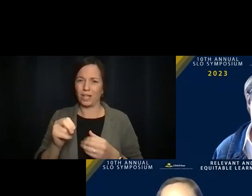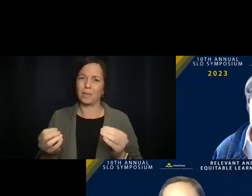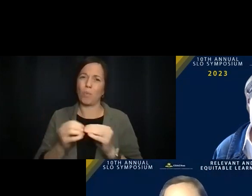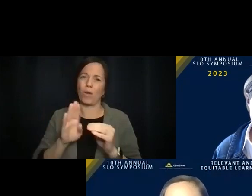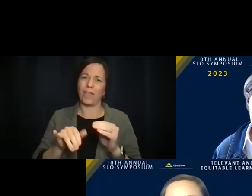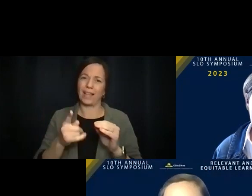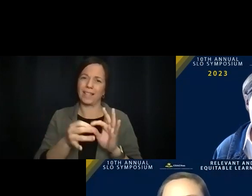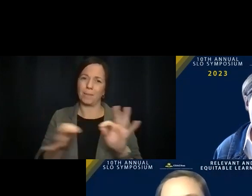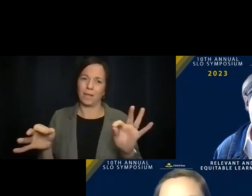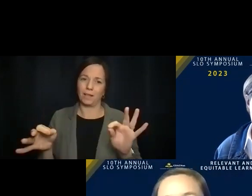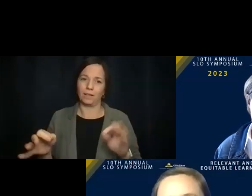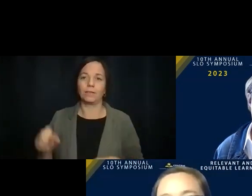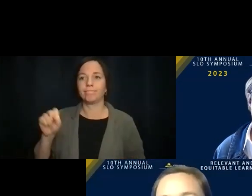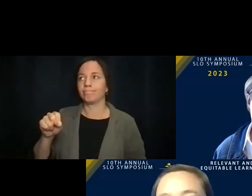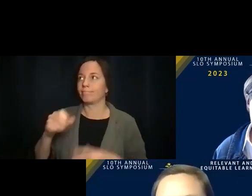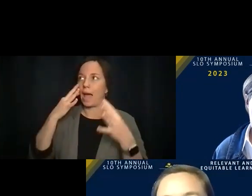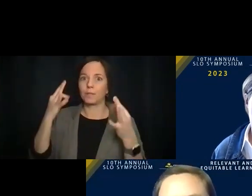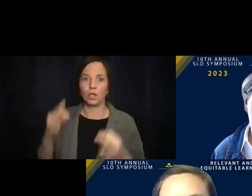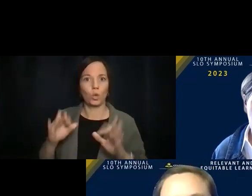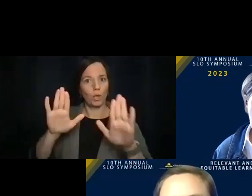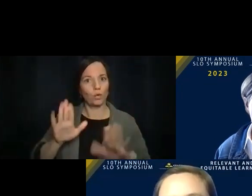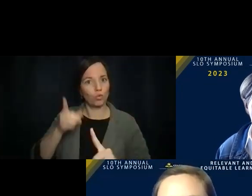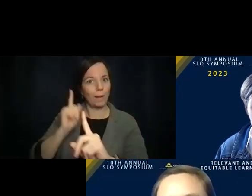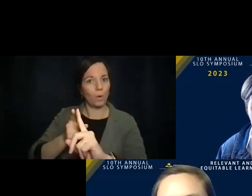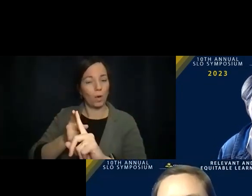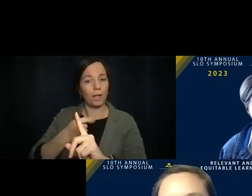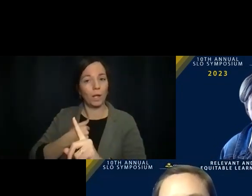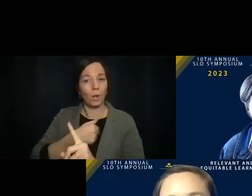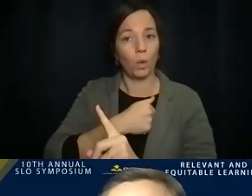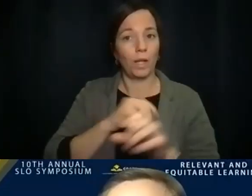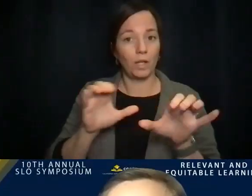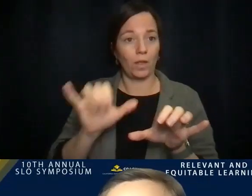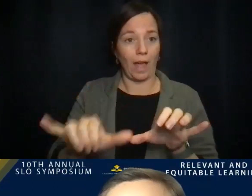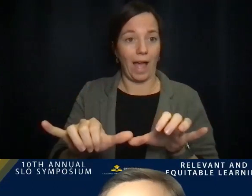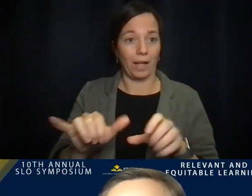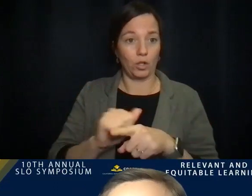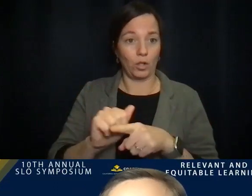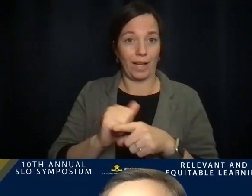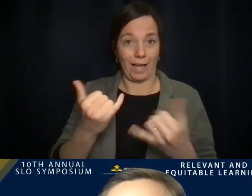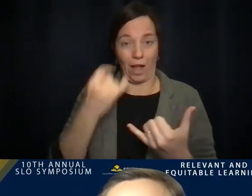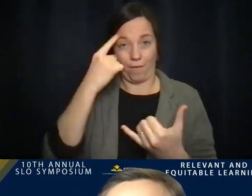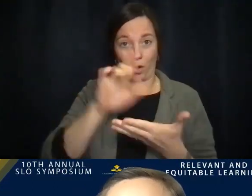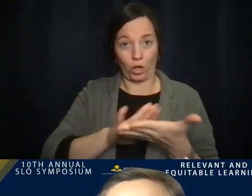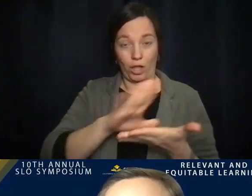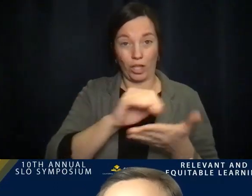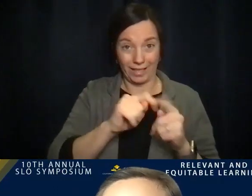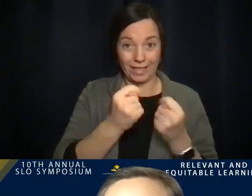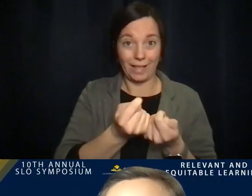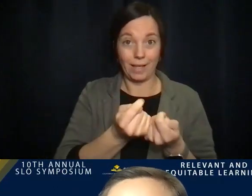Yeah, absolutely. That's such a great point. And, you know, when we do the training now for colleges and for